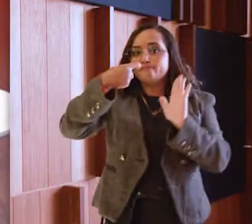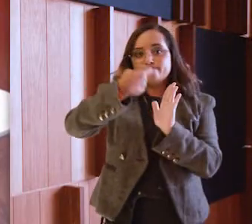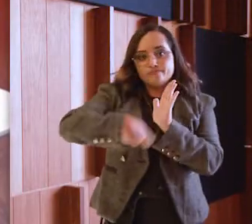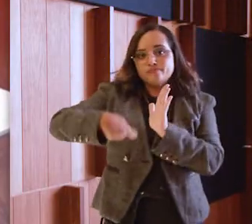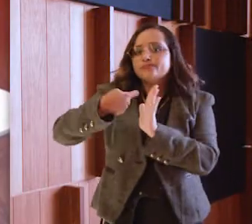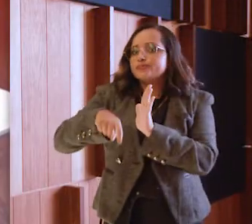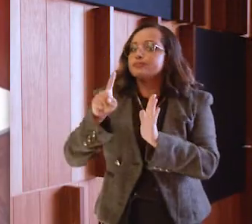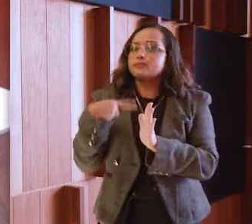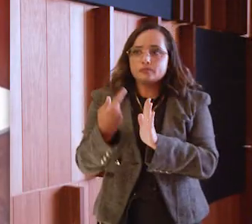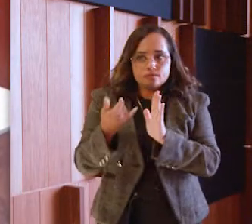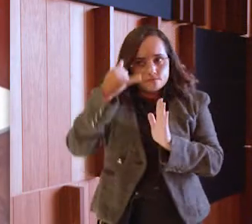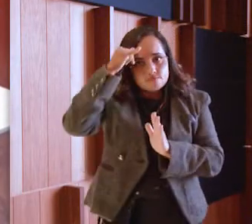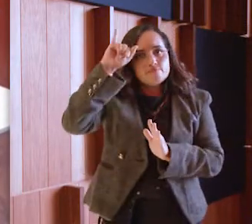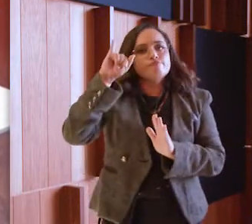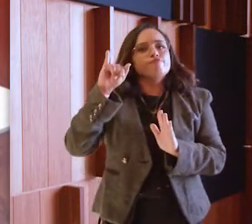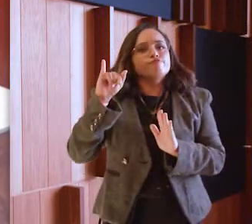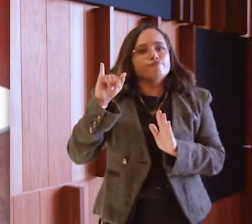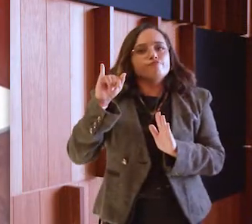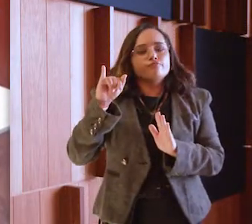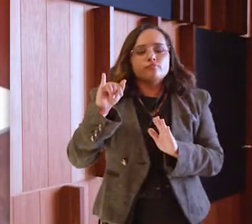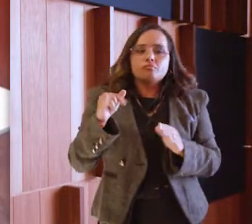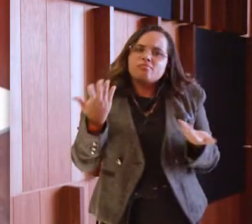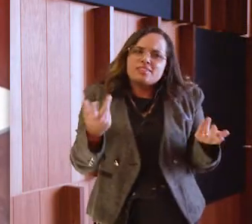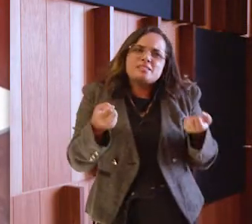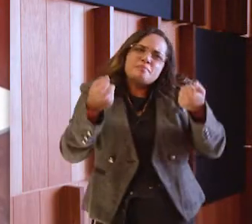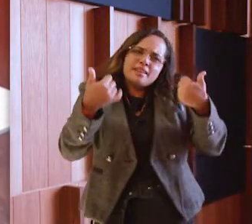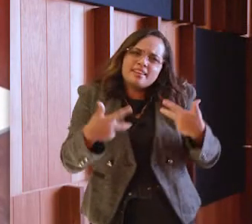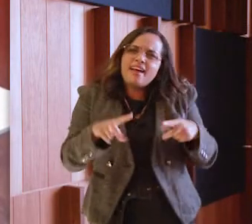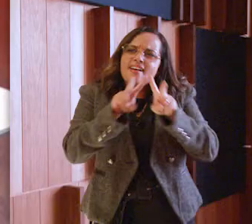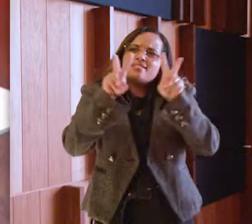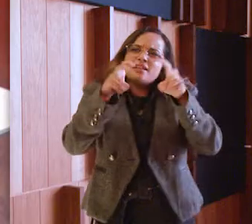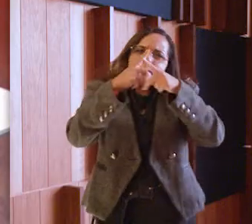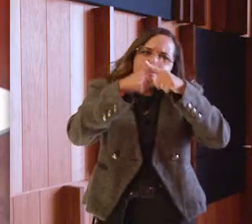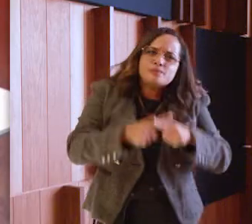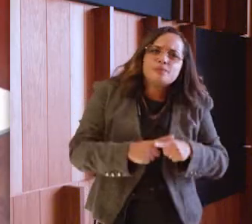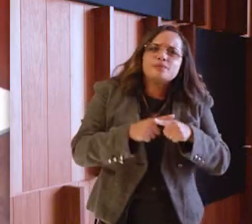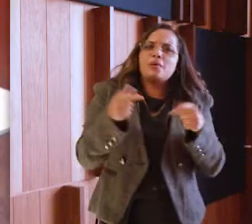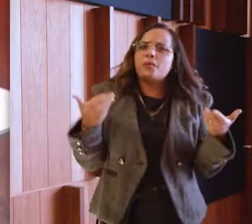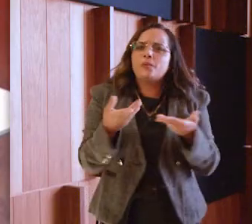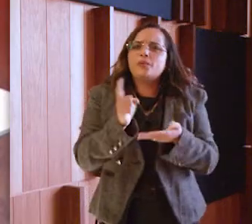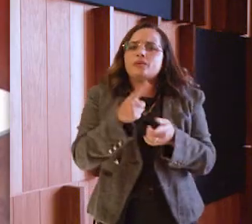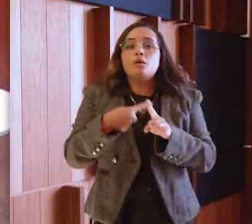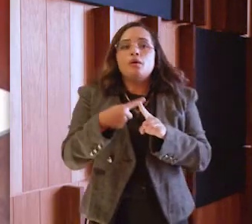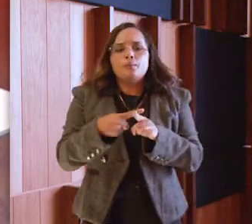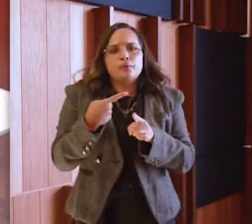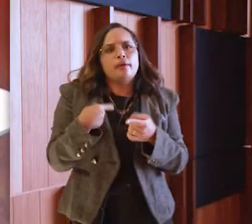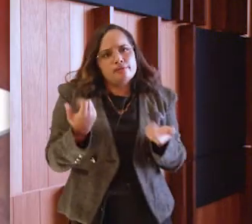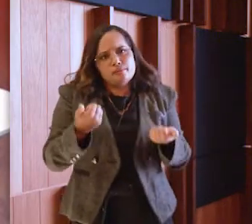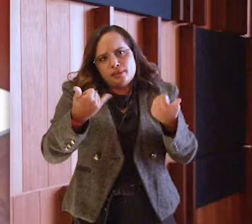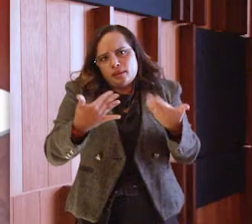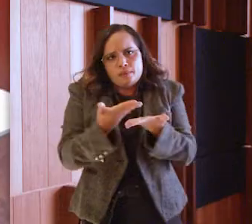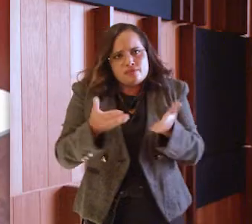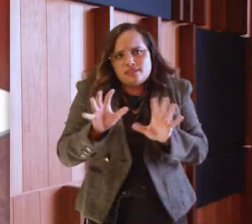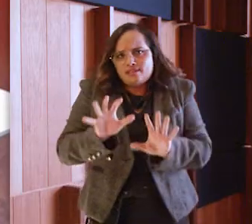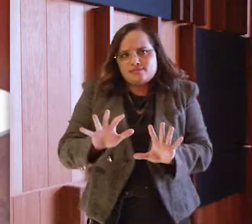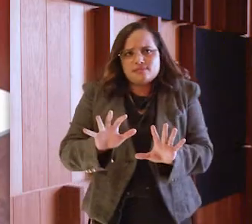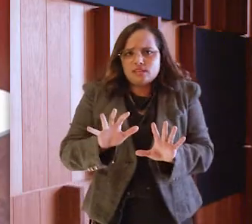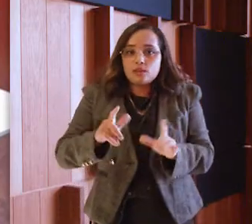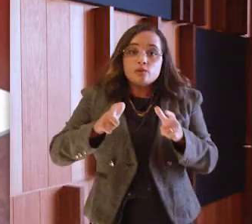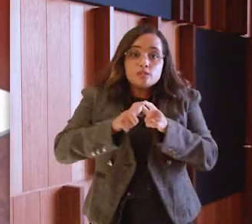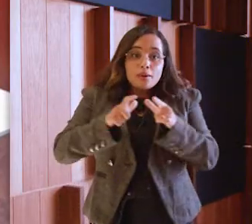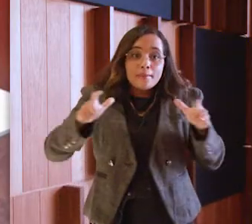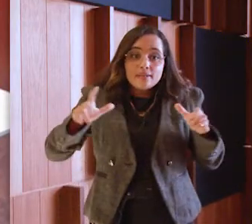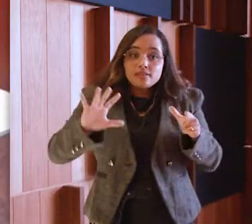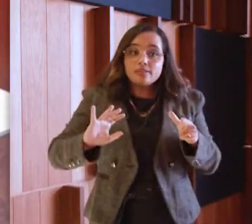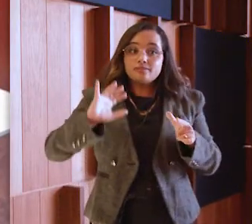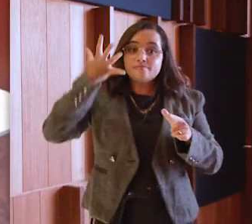to talk about disputes right now. Just suffice to say, it is what it is that the biggest tax cases in the world have been transfer pricing